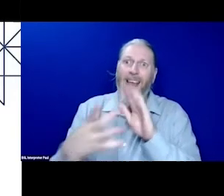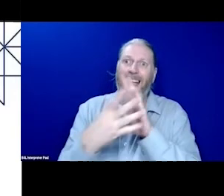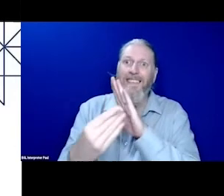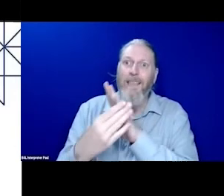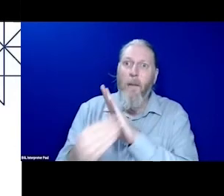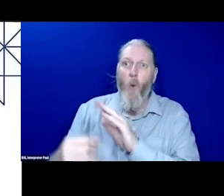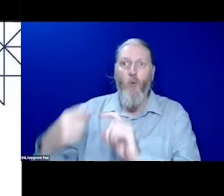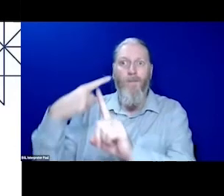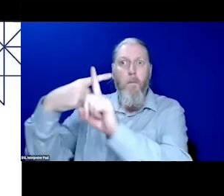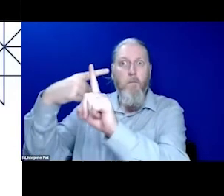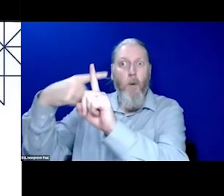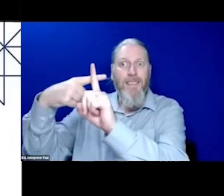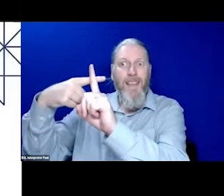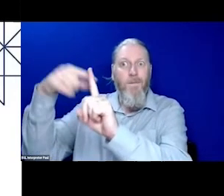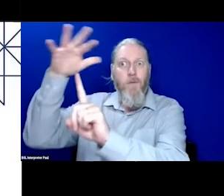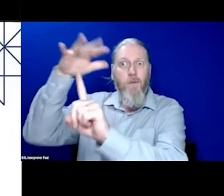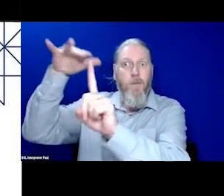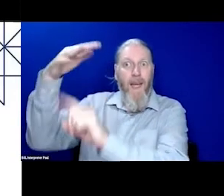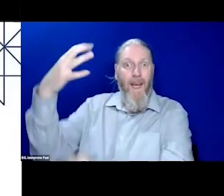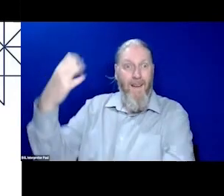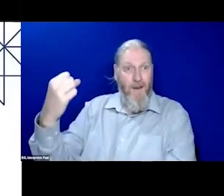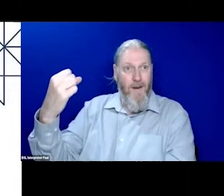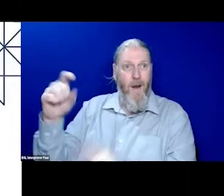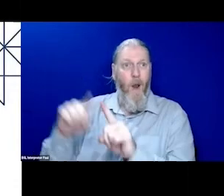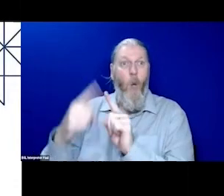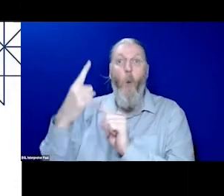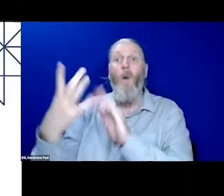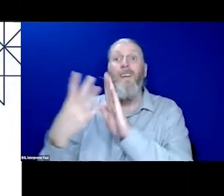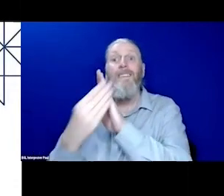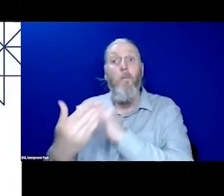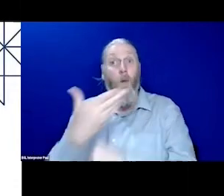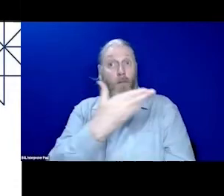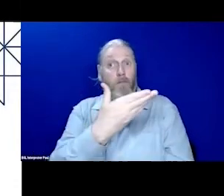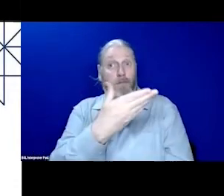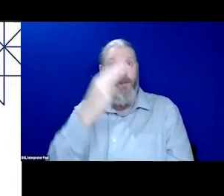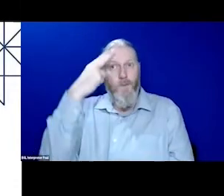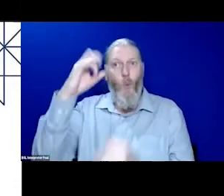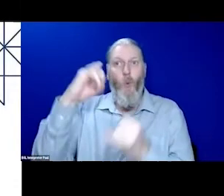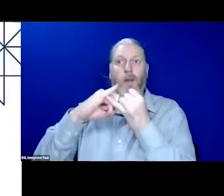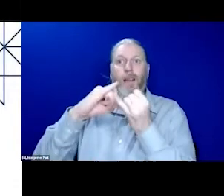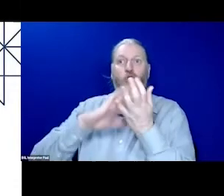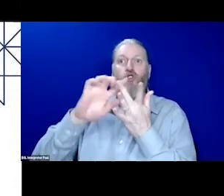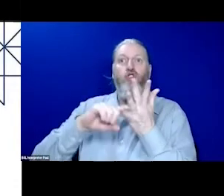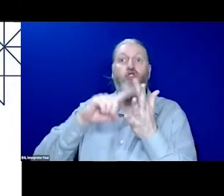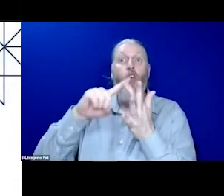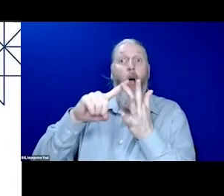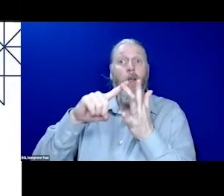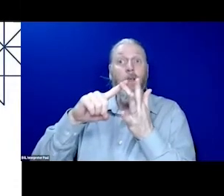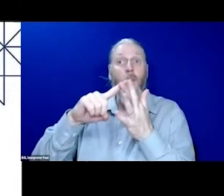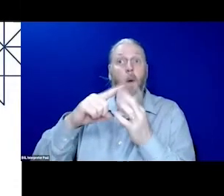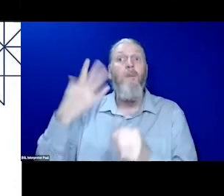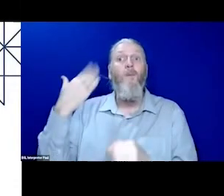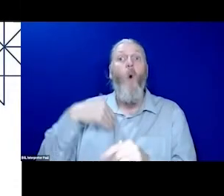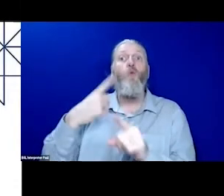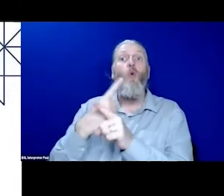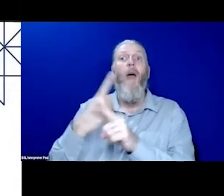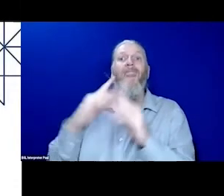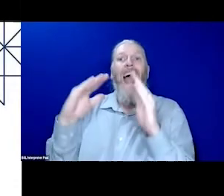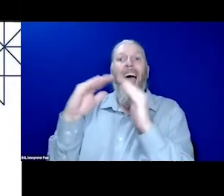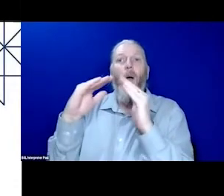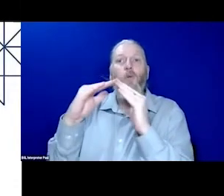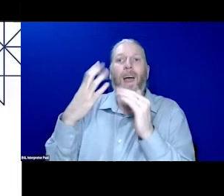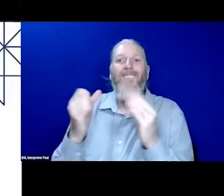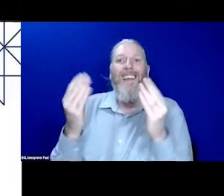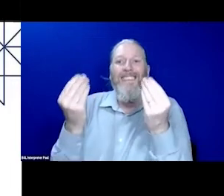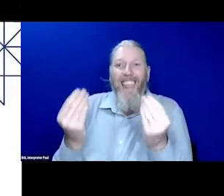I'll just highlight now is SHINE. So I talked about energy efficiency of housing. SHINE actually